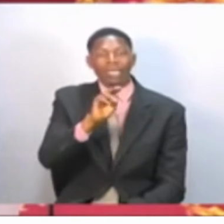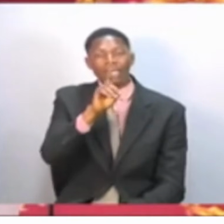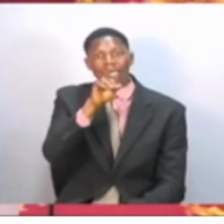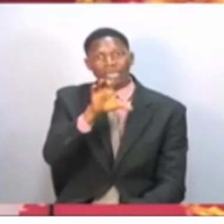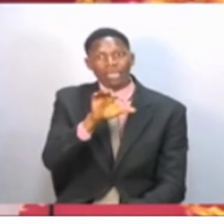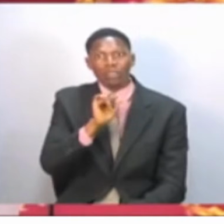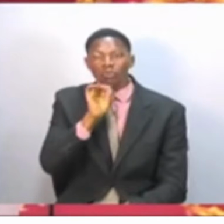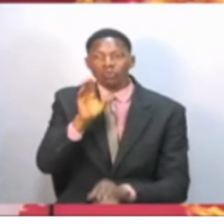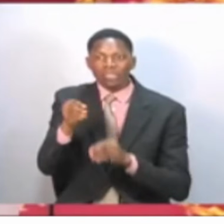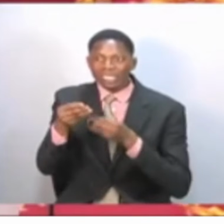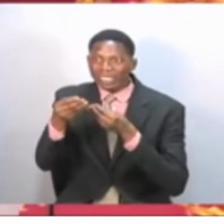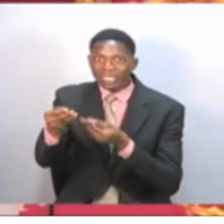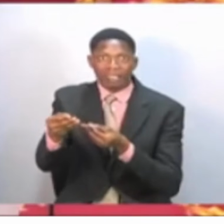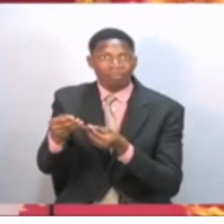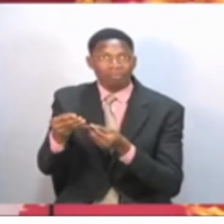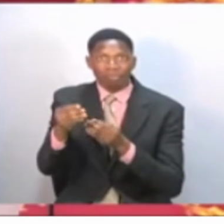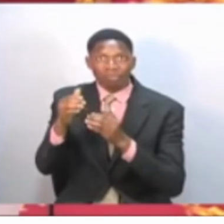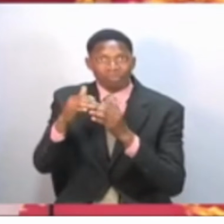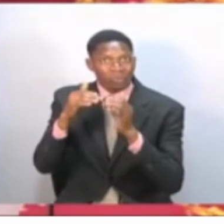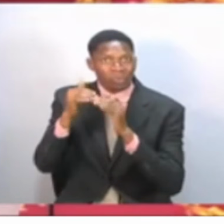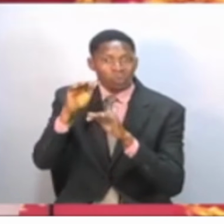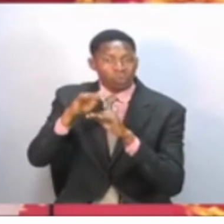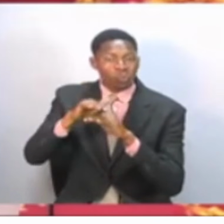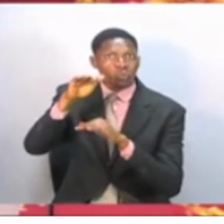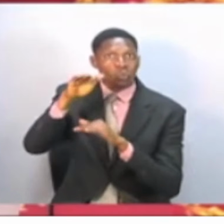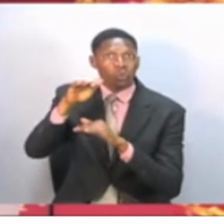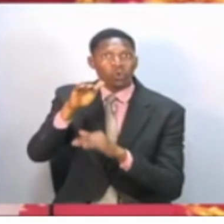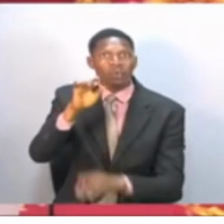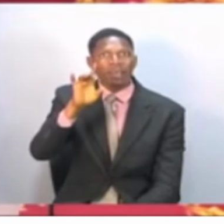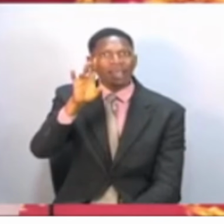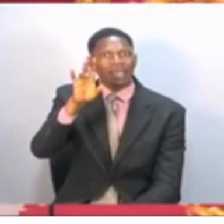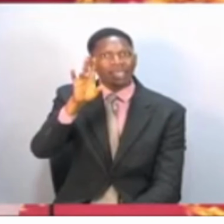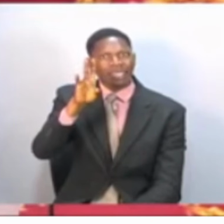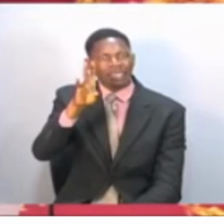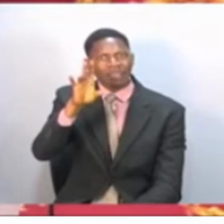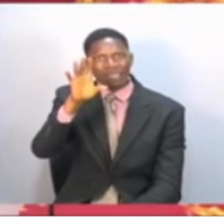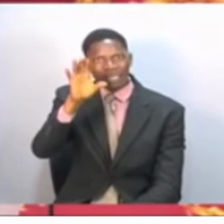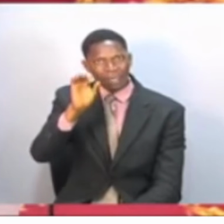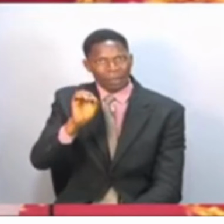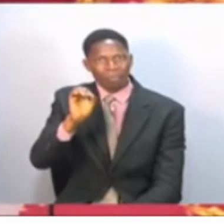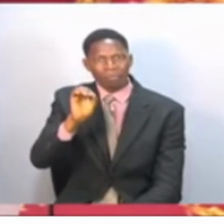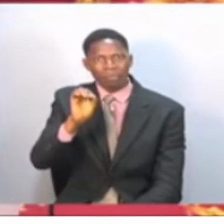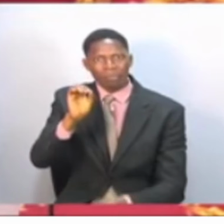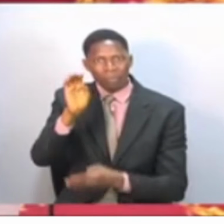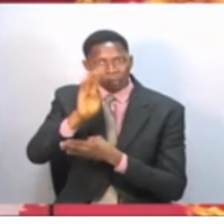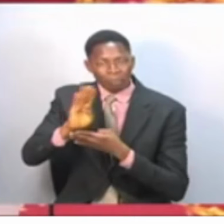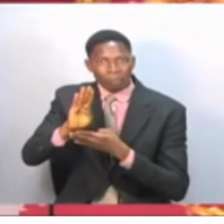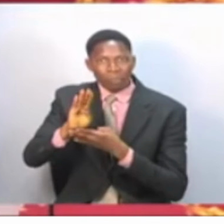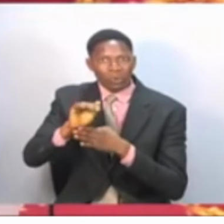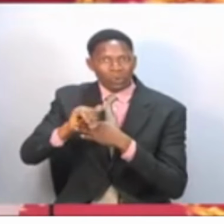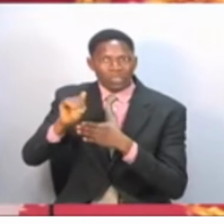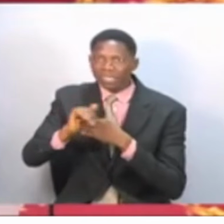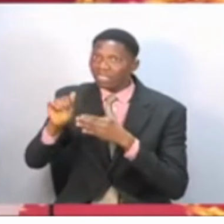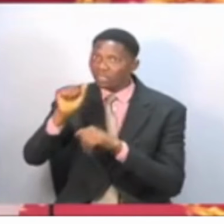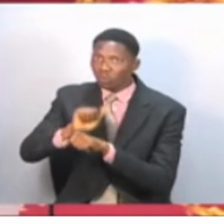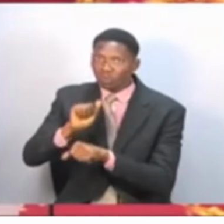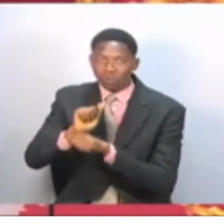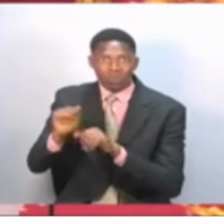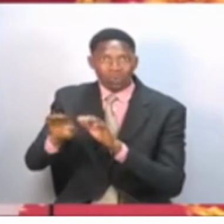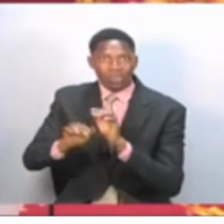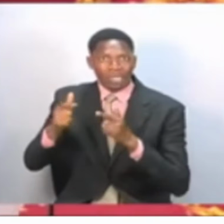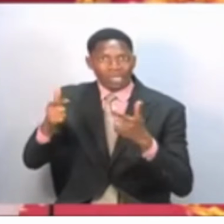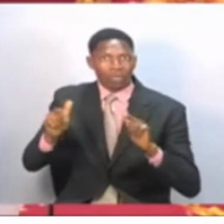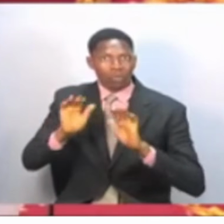award over 70 billion cedis worth of work under the Big Push. Indeed, we